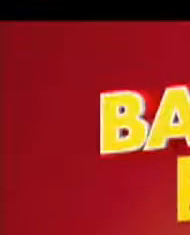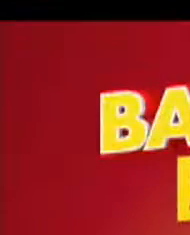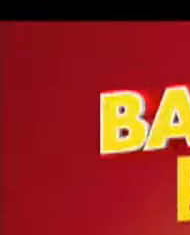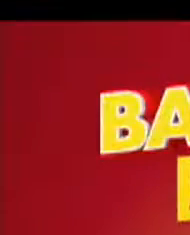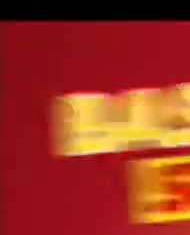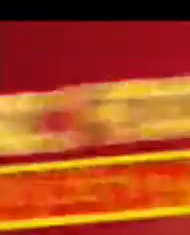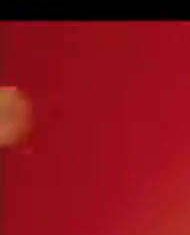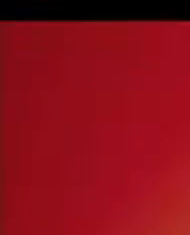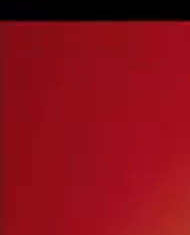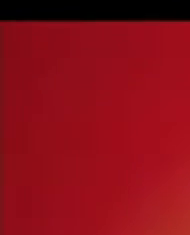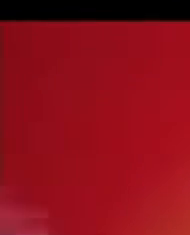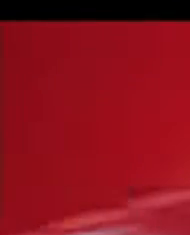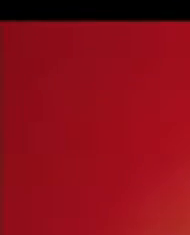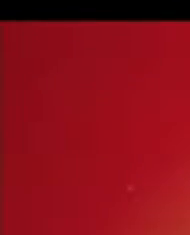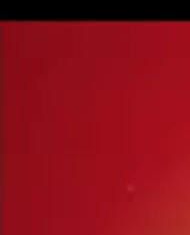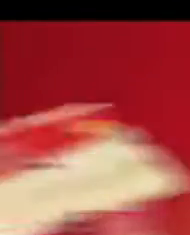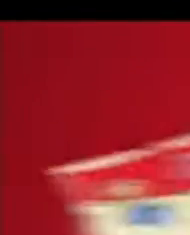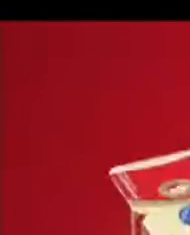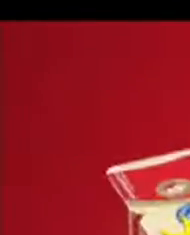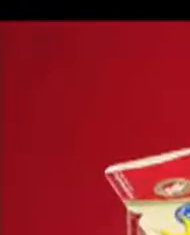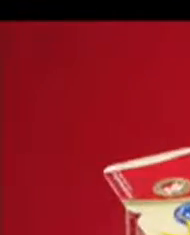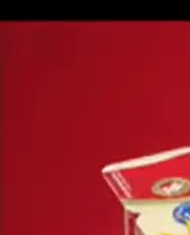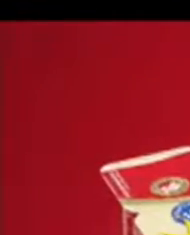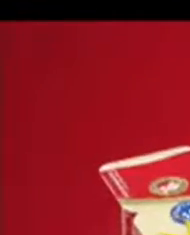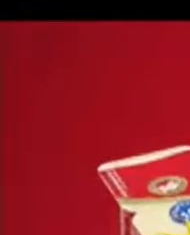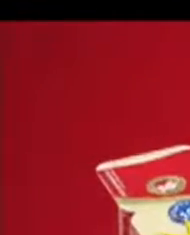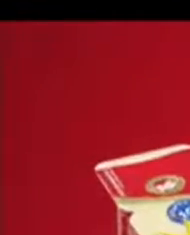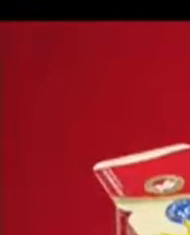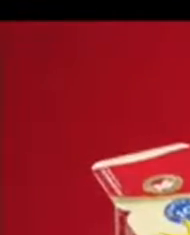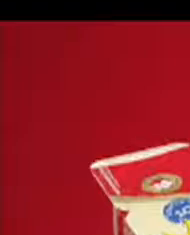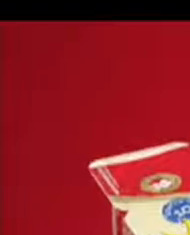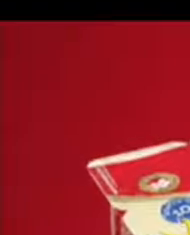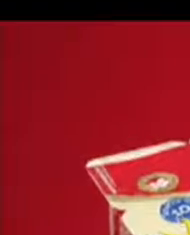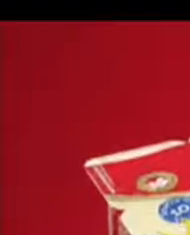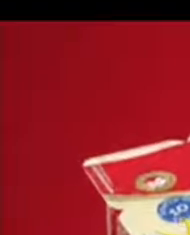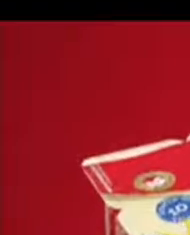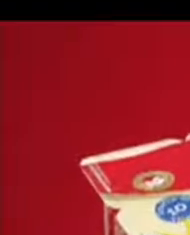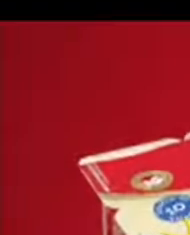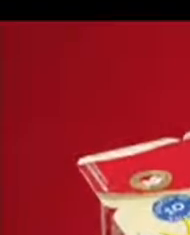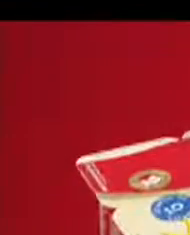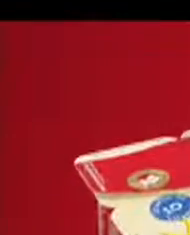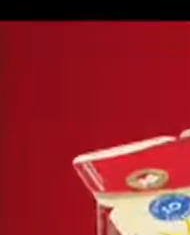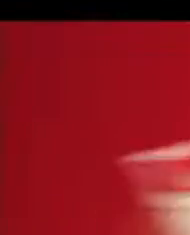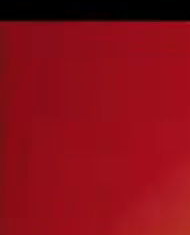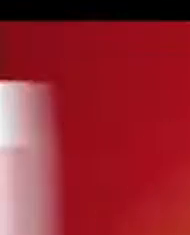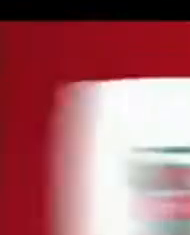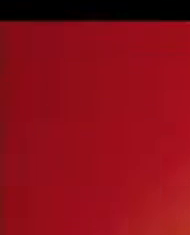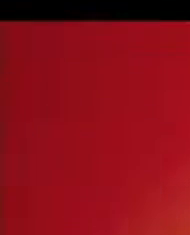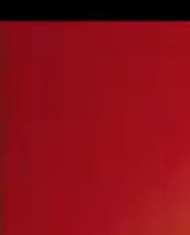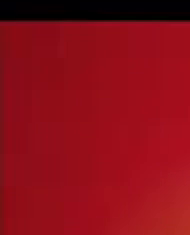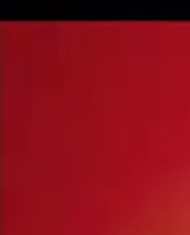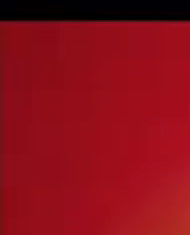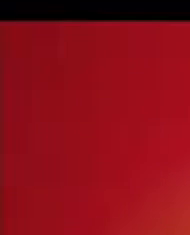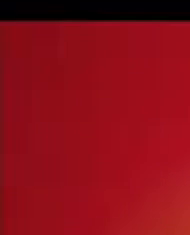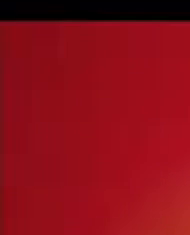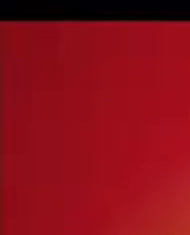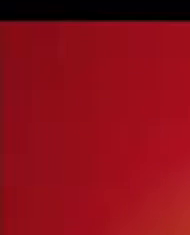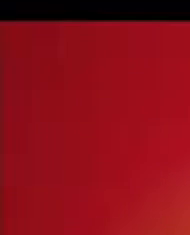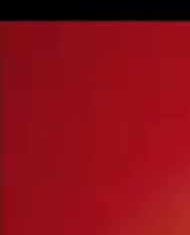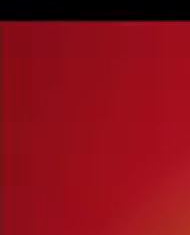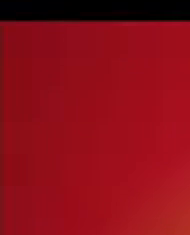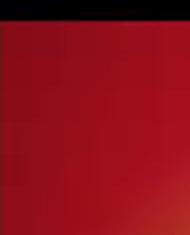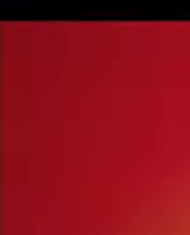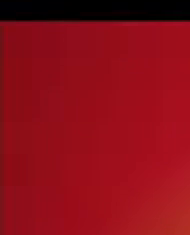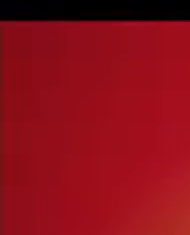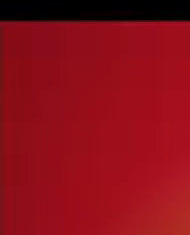basic food subsidy. Get a 6-pack of Clover yogurt-based dairy snack for just $12.99. Top Score instant porridge,